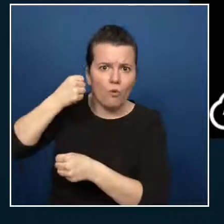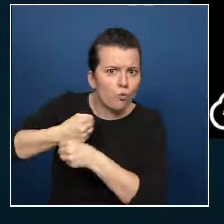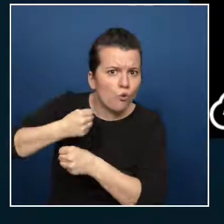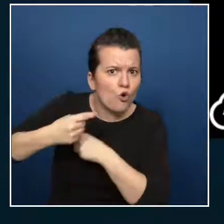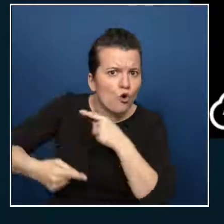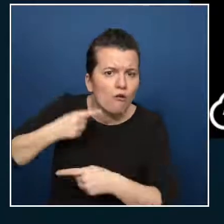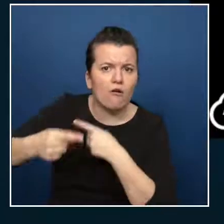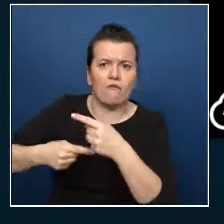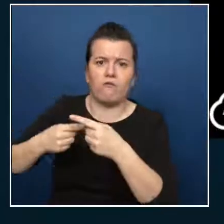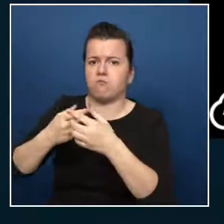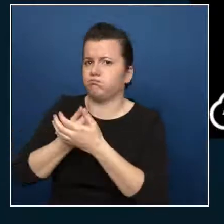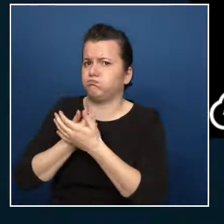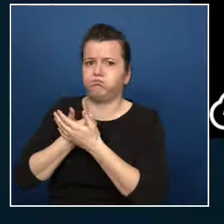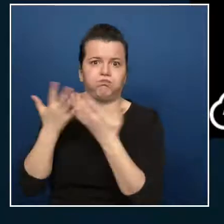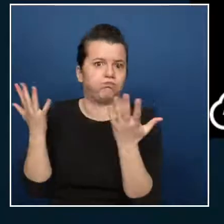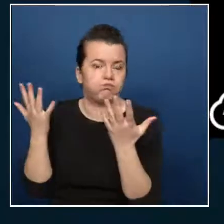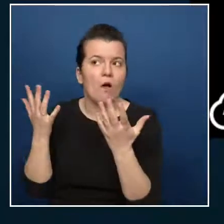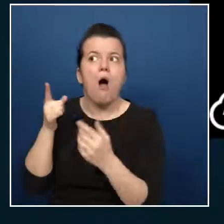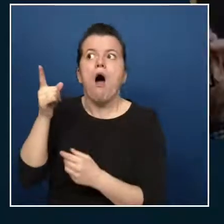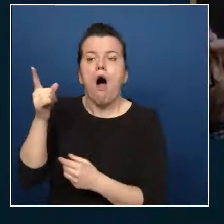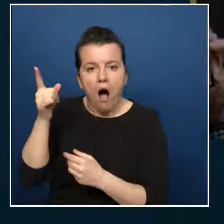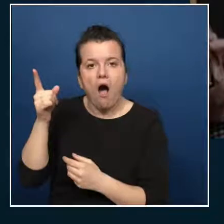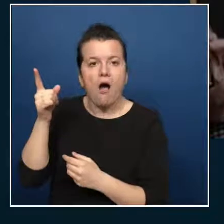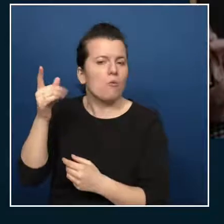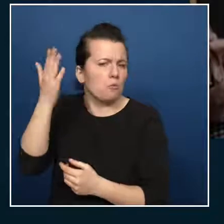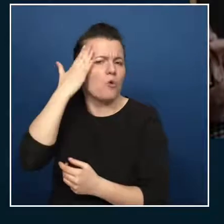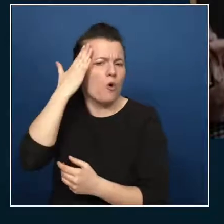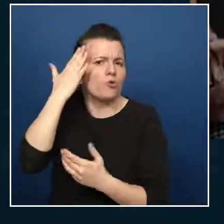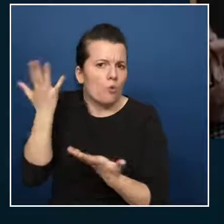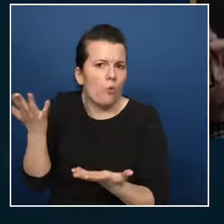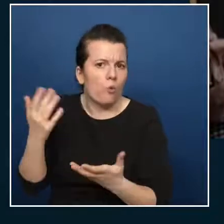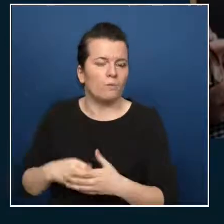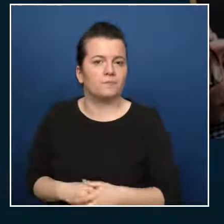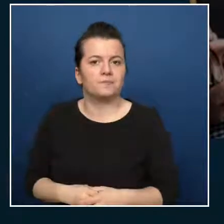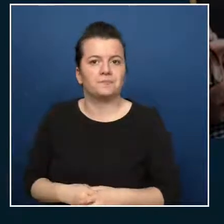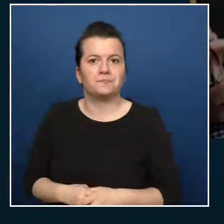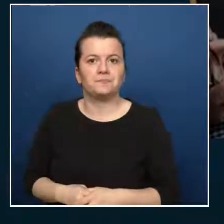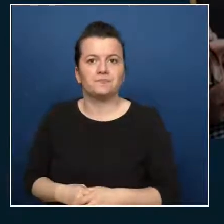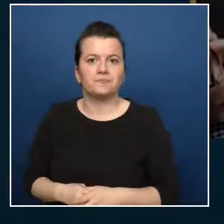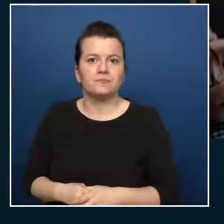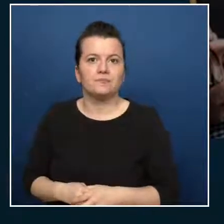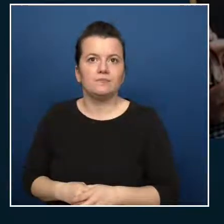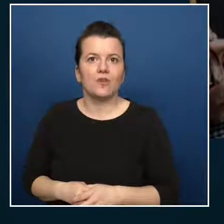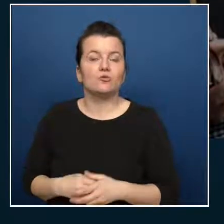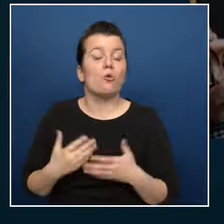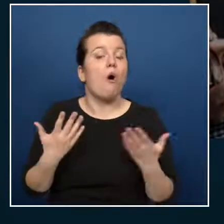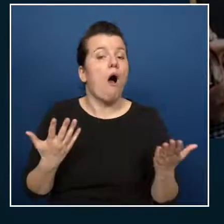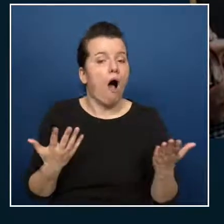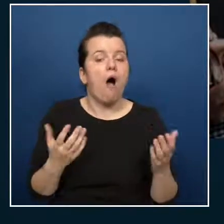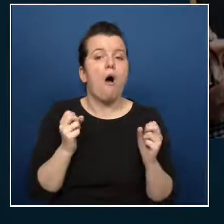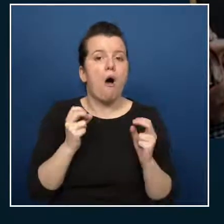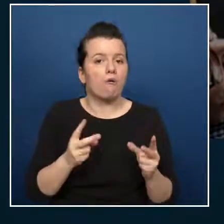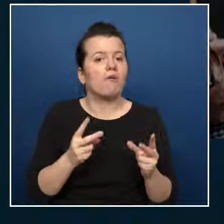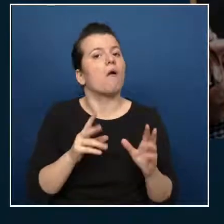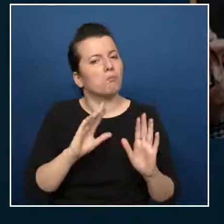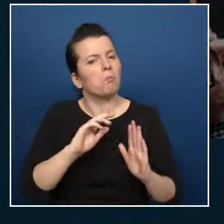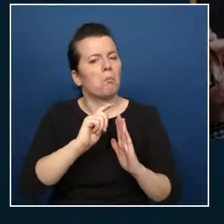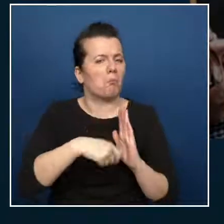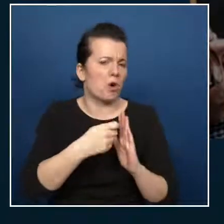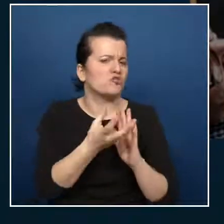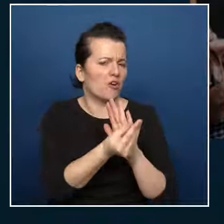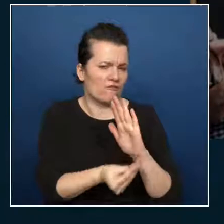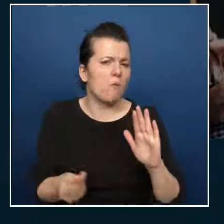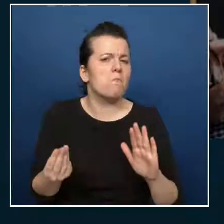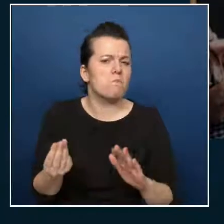existing functionalities in the system. And the project, it is actually a project